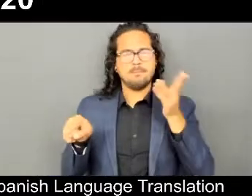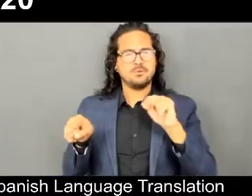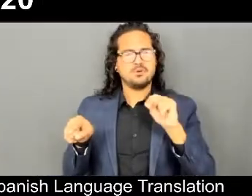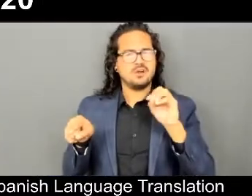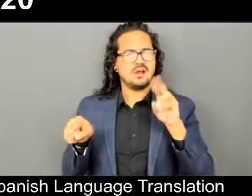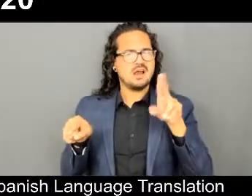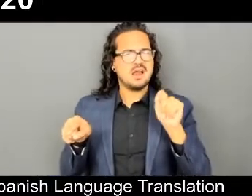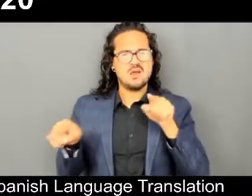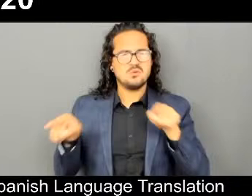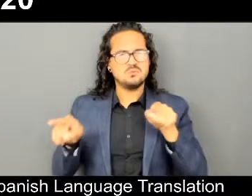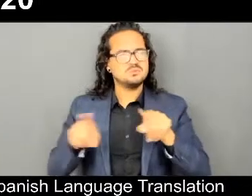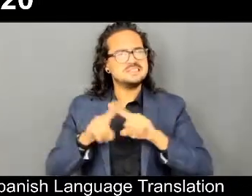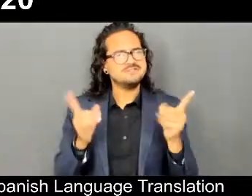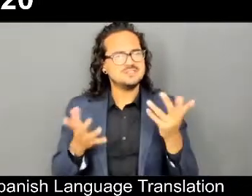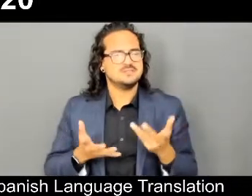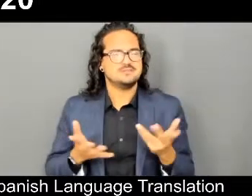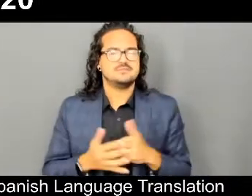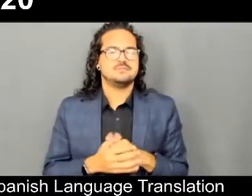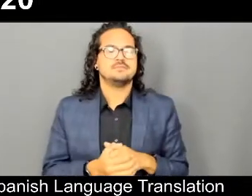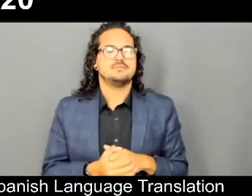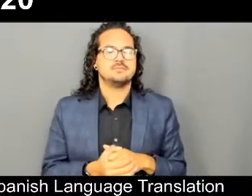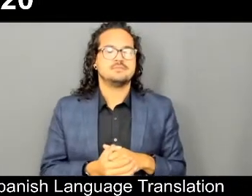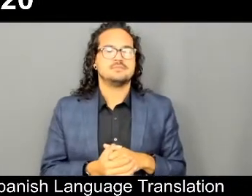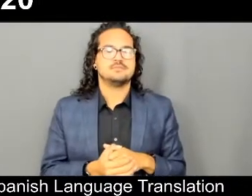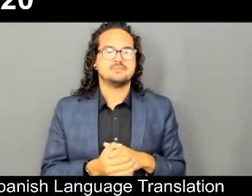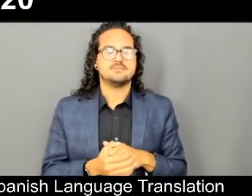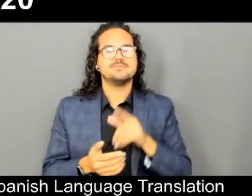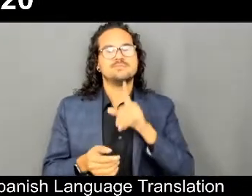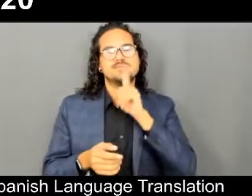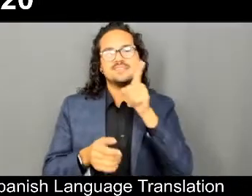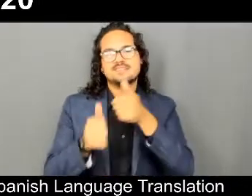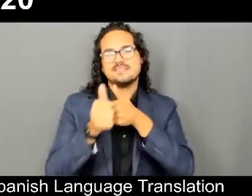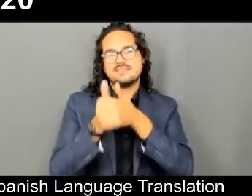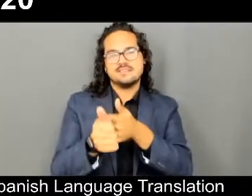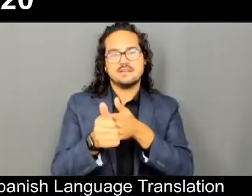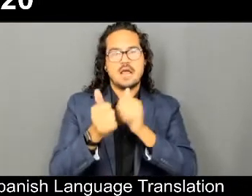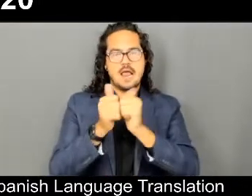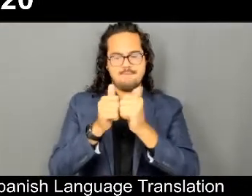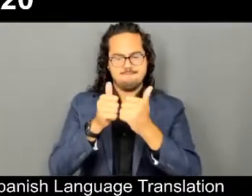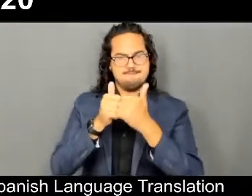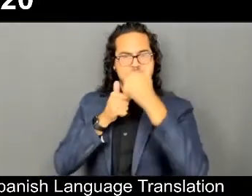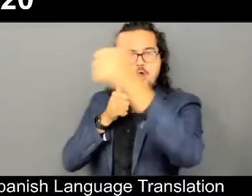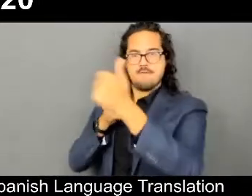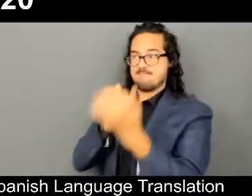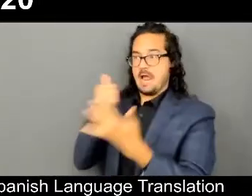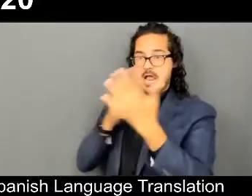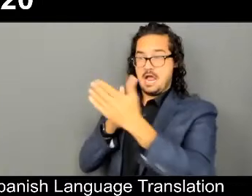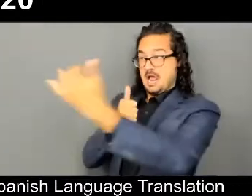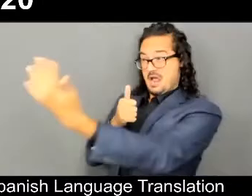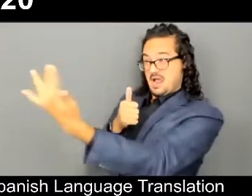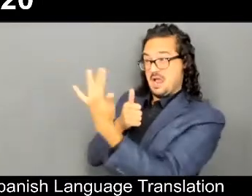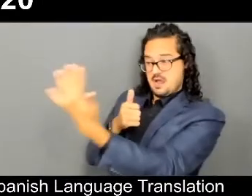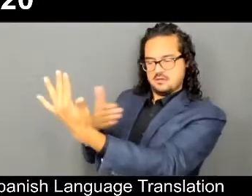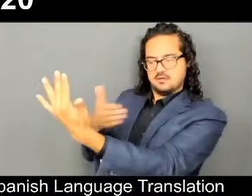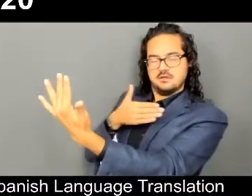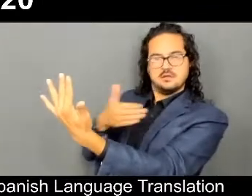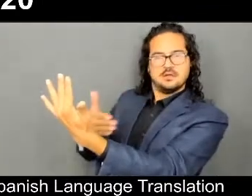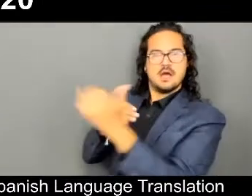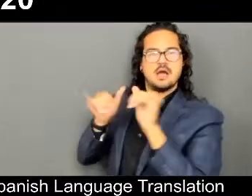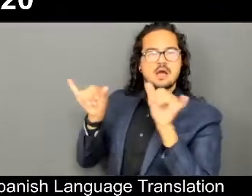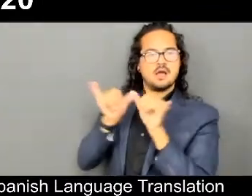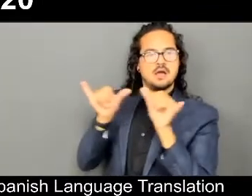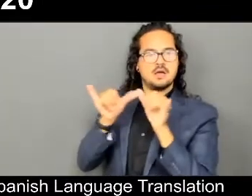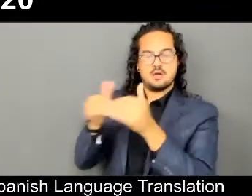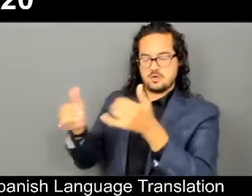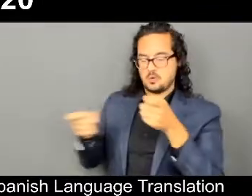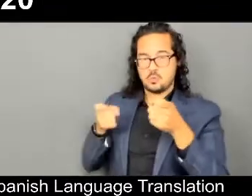distance from the main fire edge to your control line. So a burnout operations would be if you're at control line, like it is on